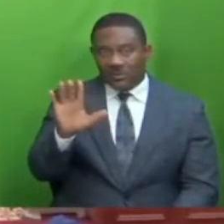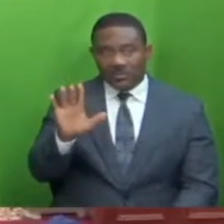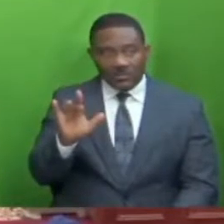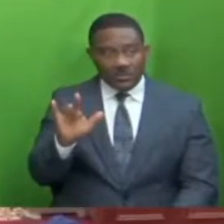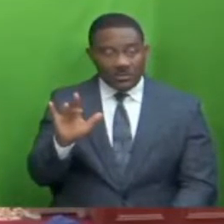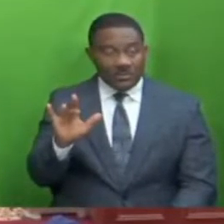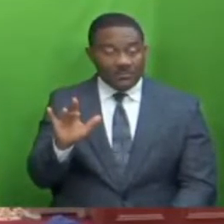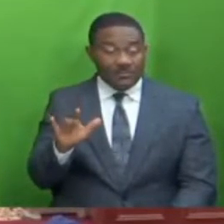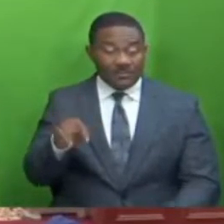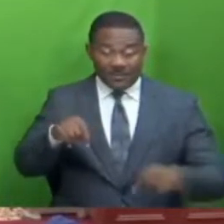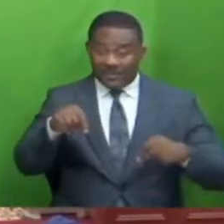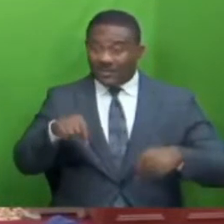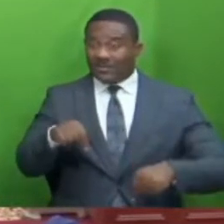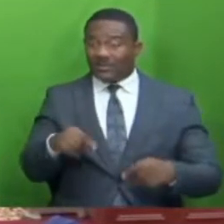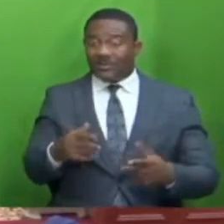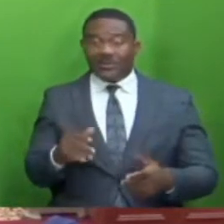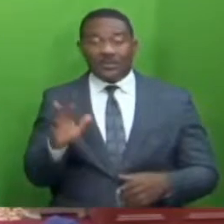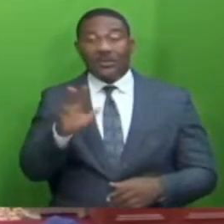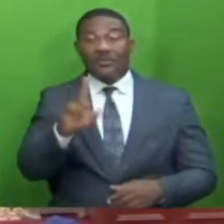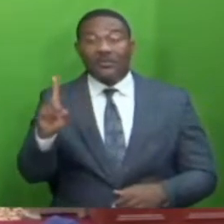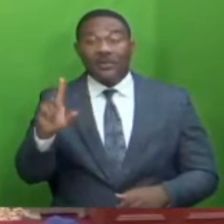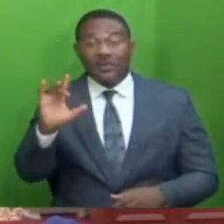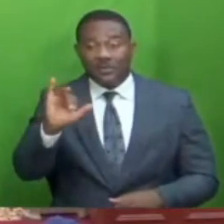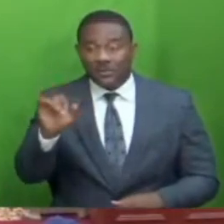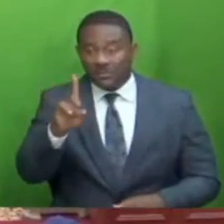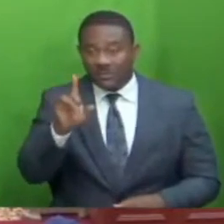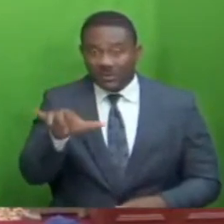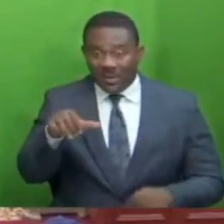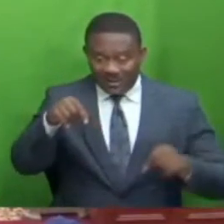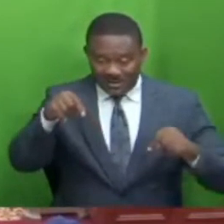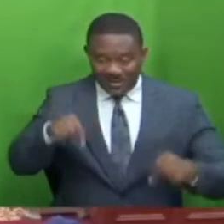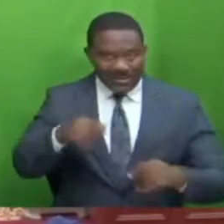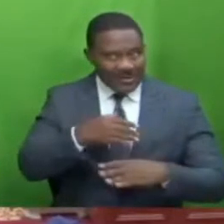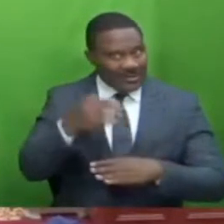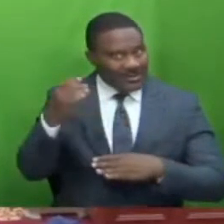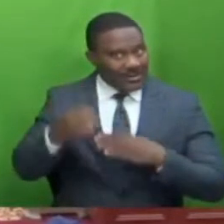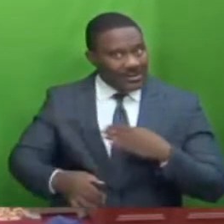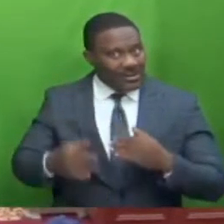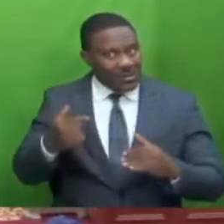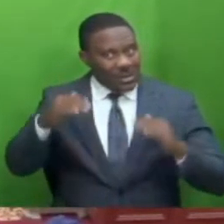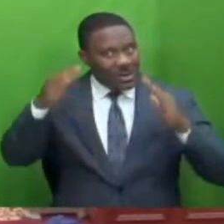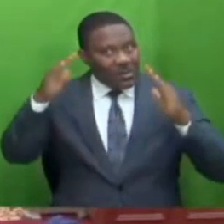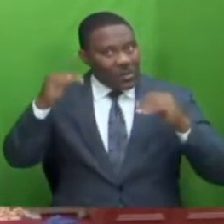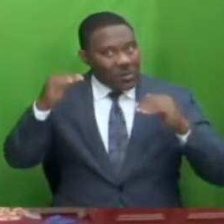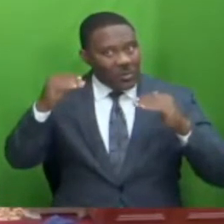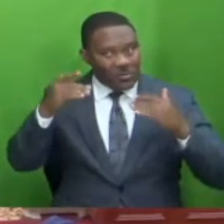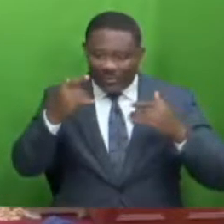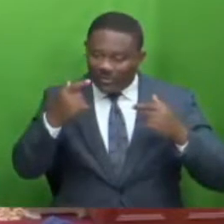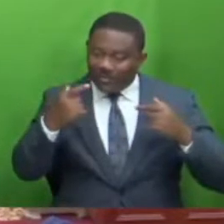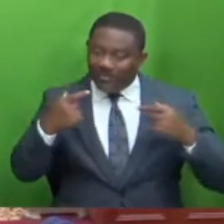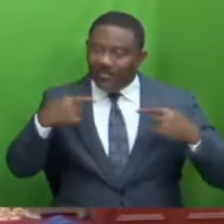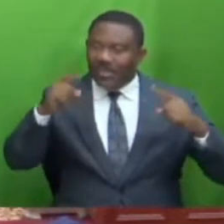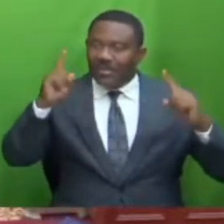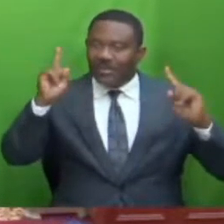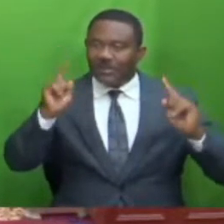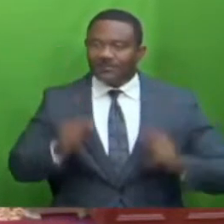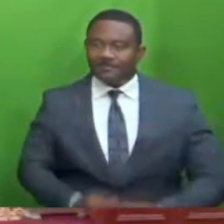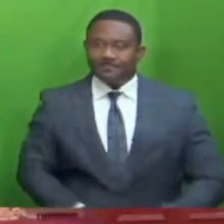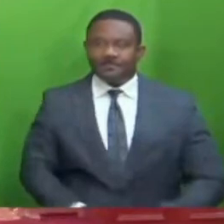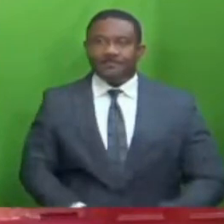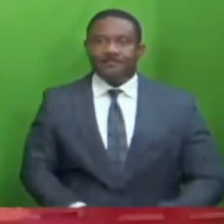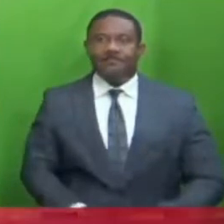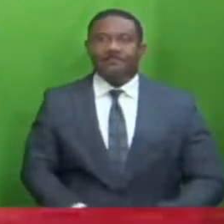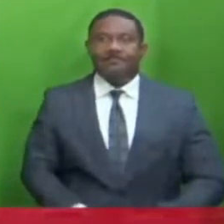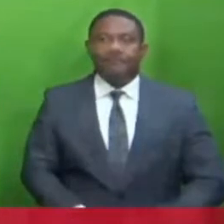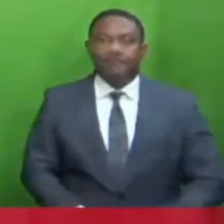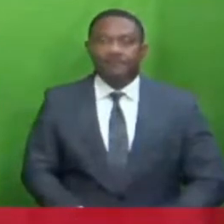date is today, Mr. Speaker, 31st July 2023, and we look forward to a successful operation.